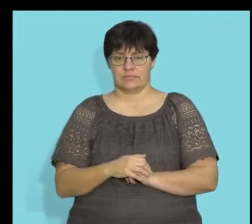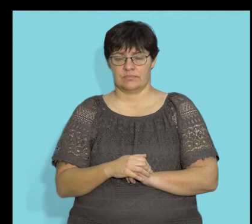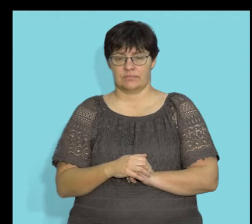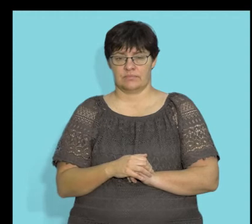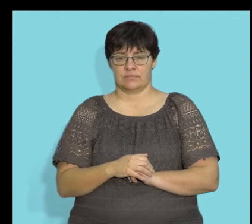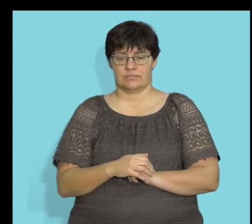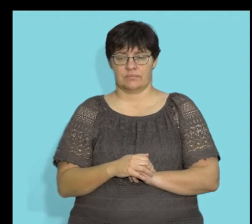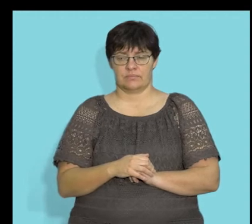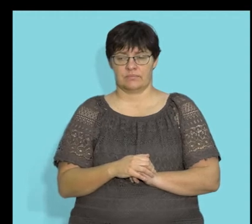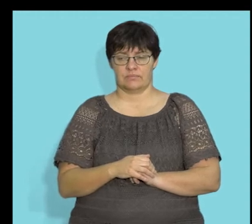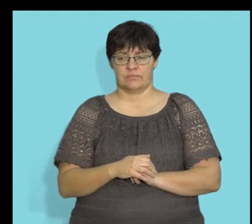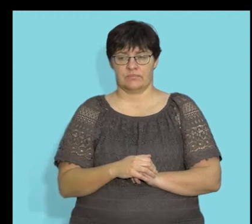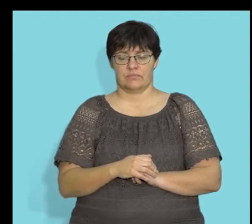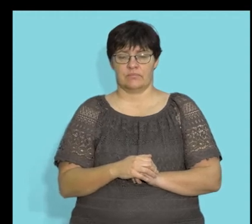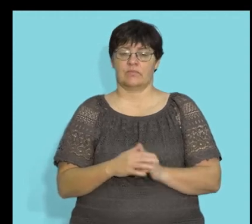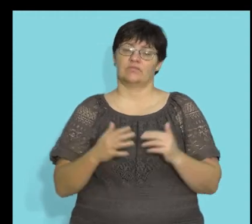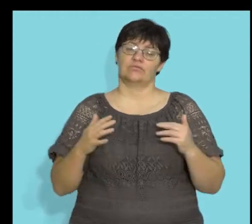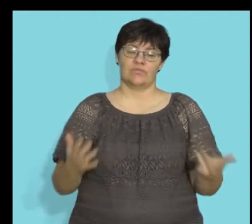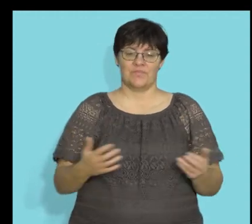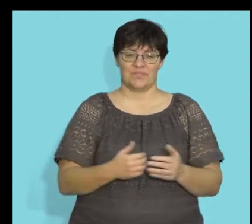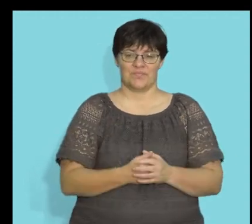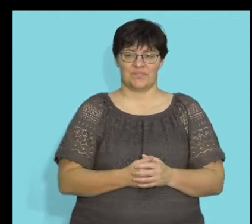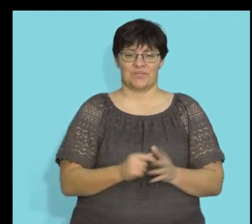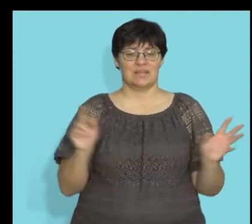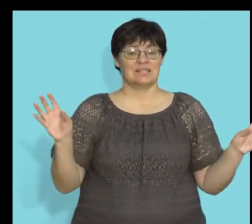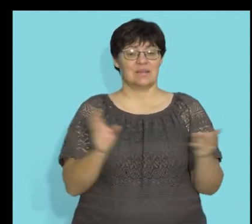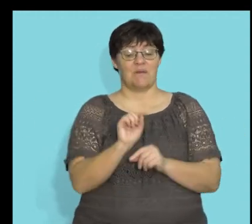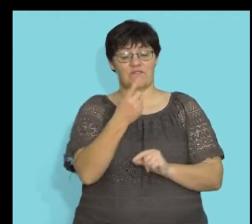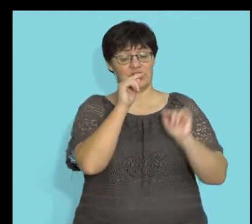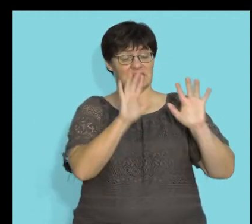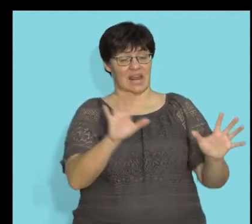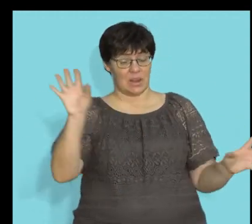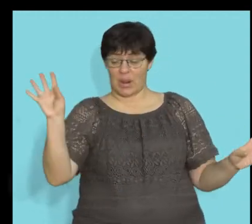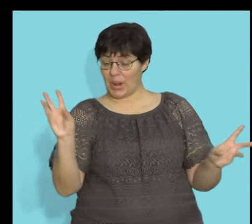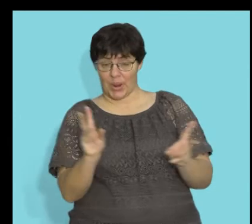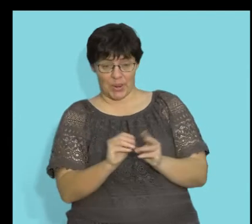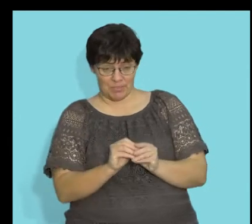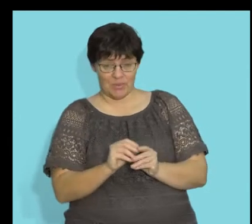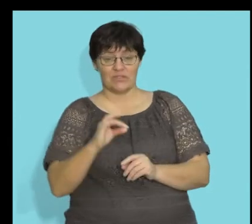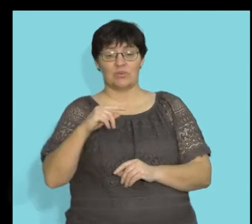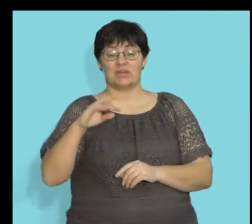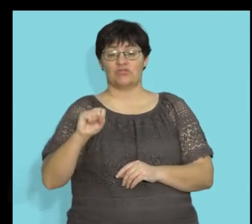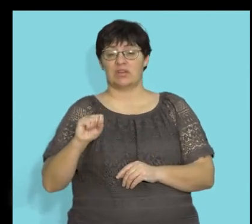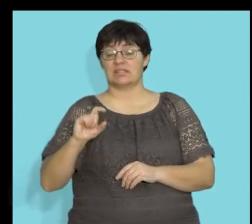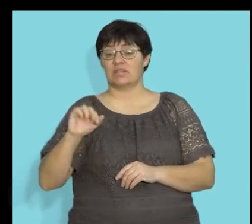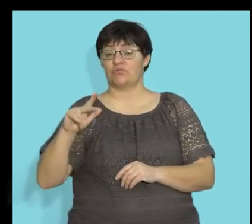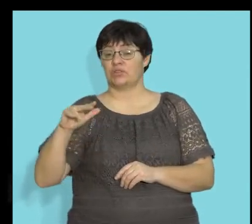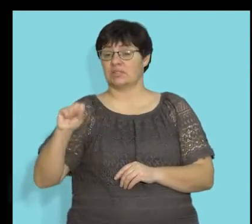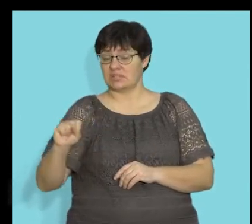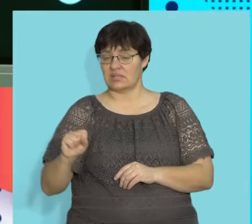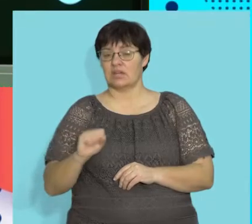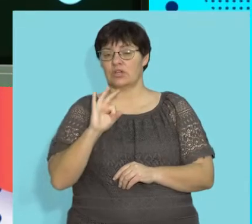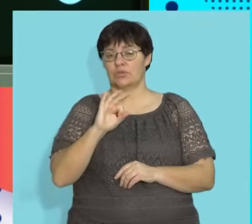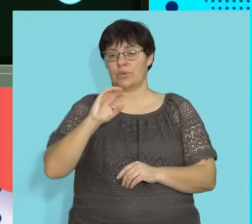3,069. So guys, the sum of the first 10 terms of this geometric series is